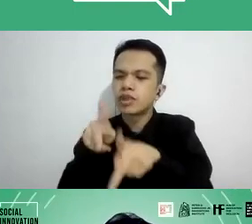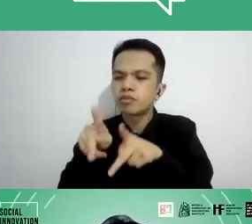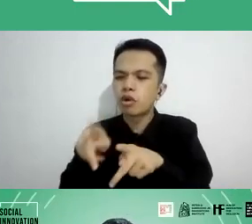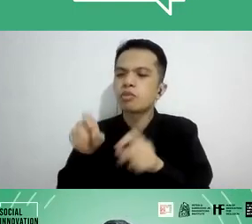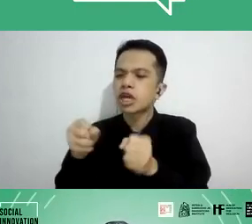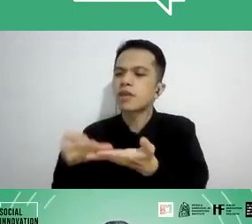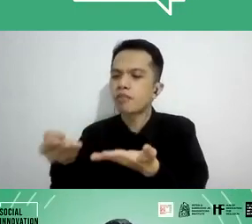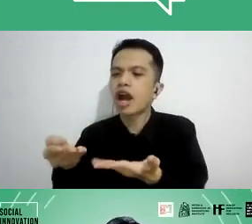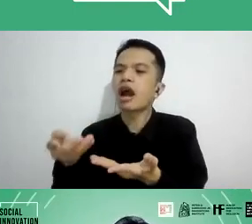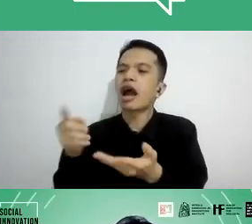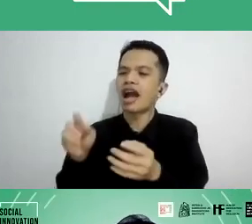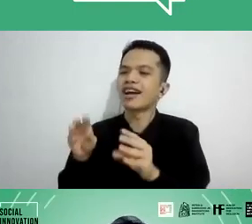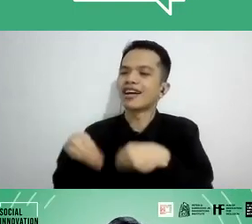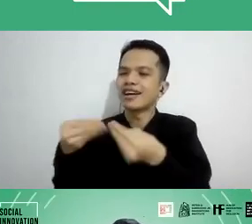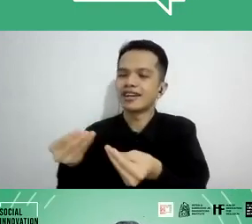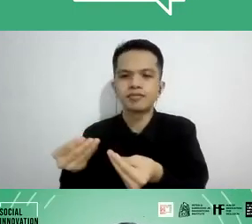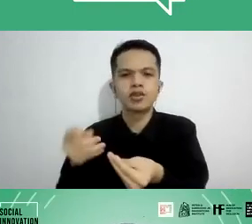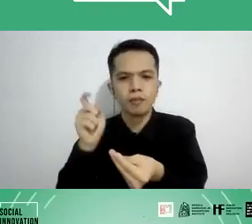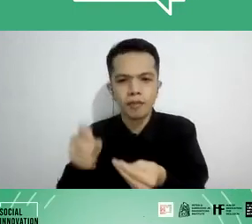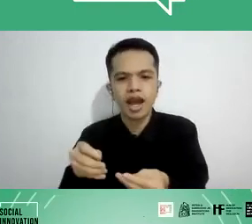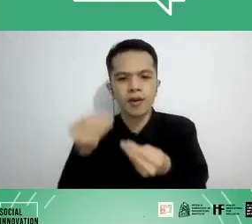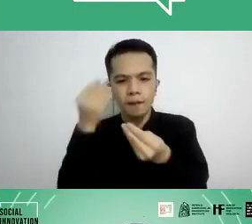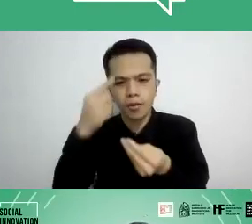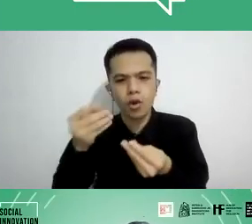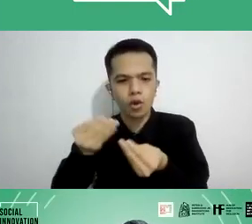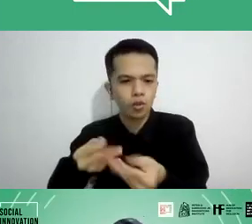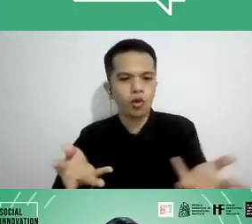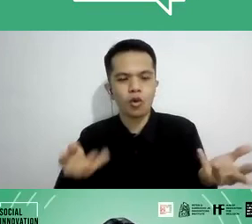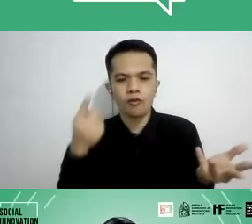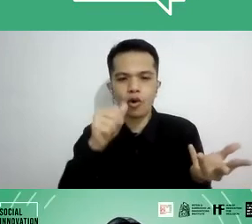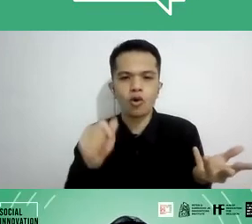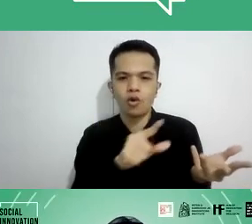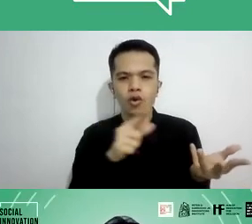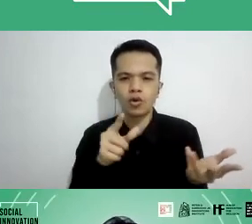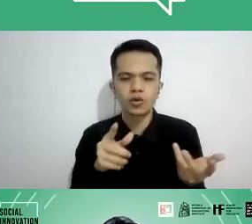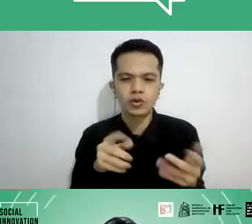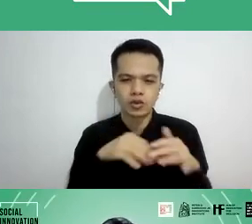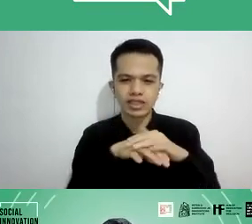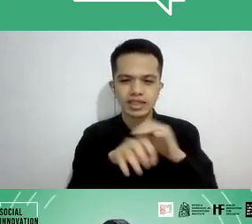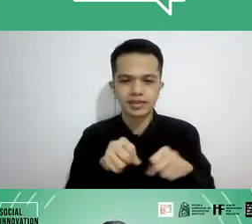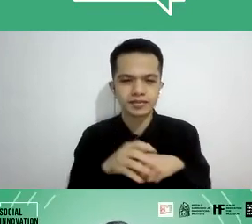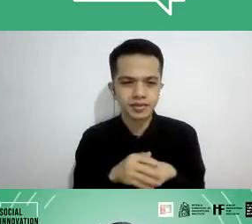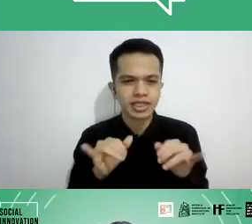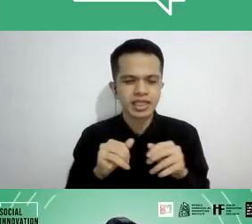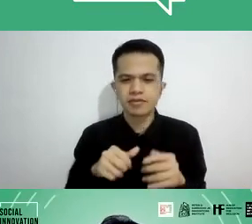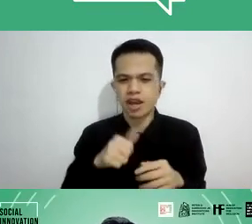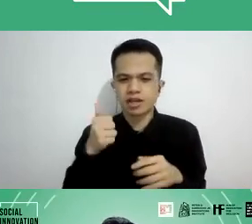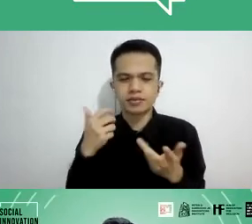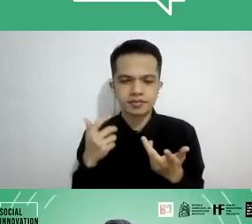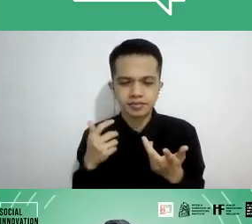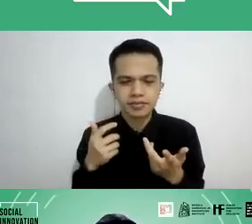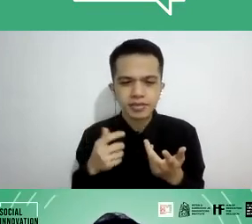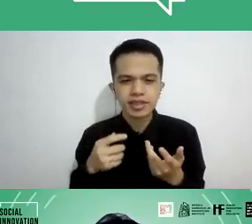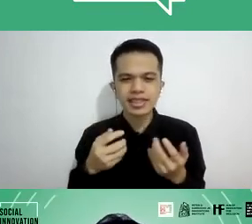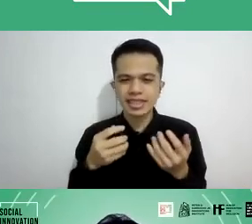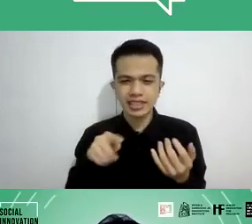but everyone. That's why it's an important part. Next is for decentralization. So the goal of this is